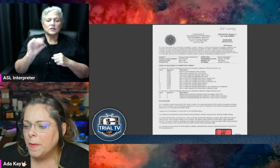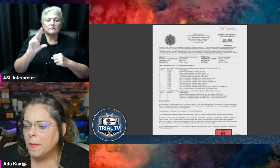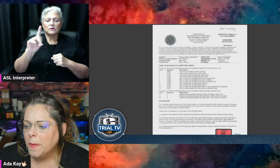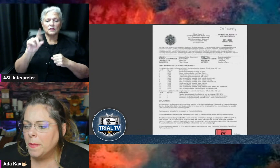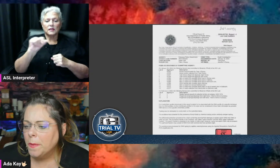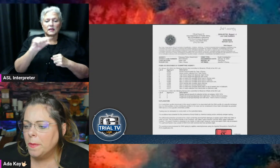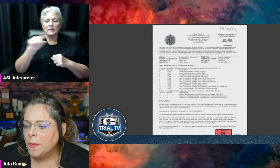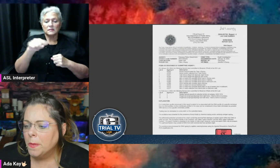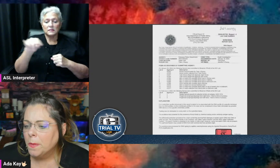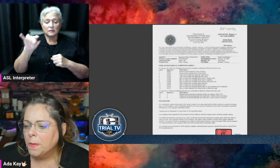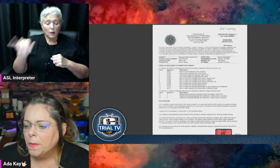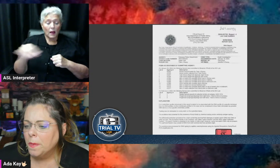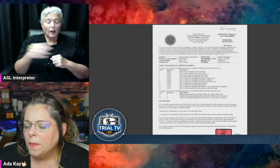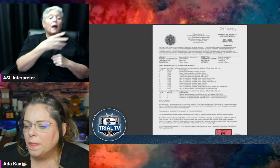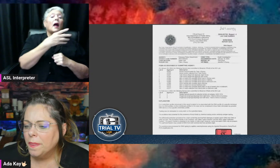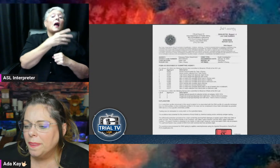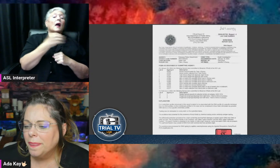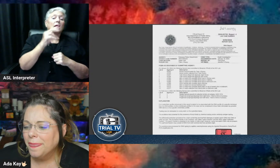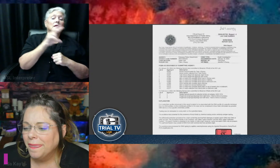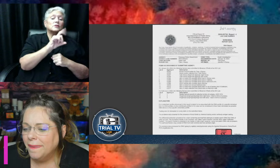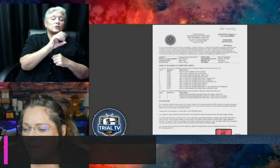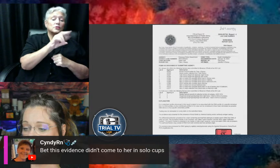of significance?